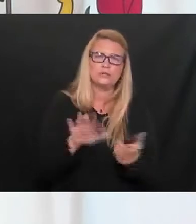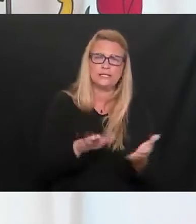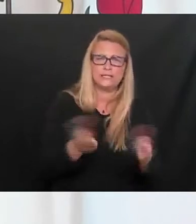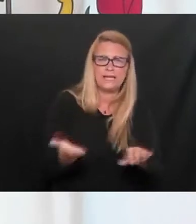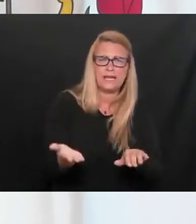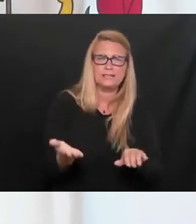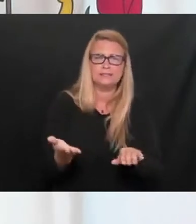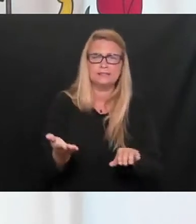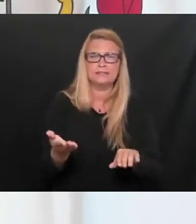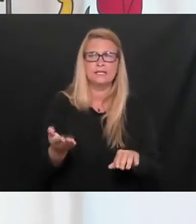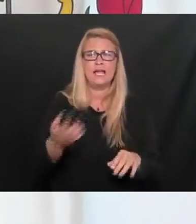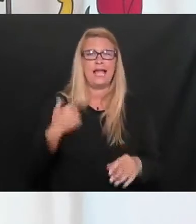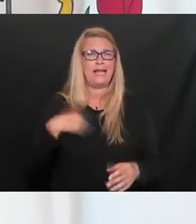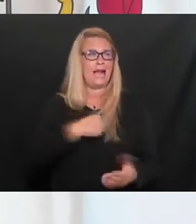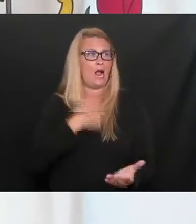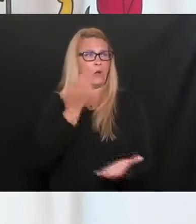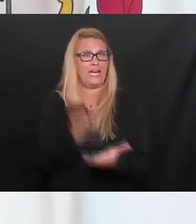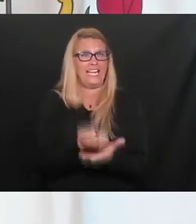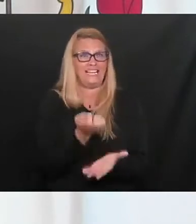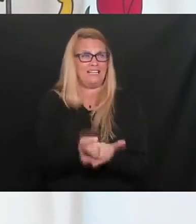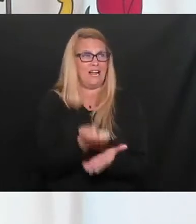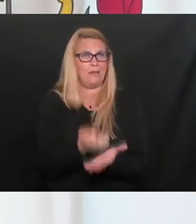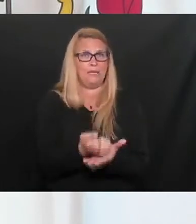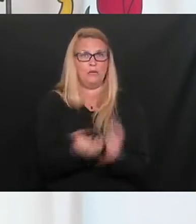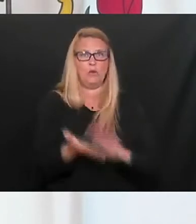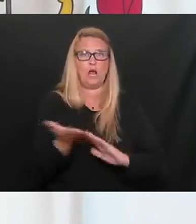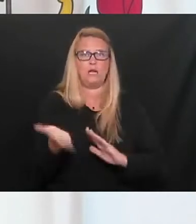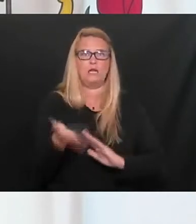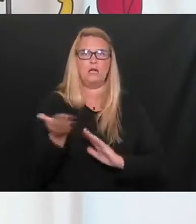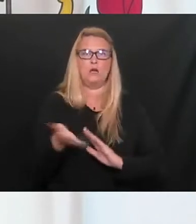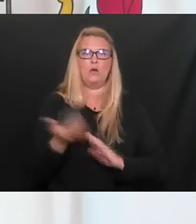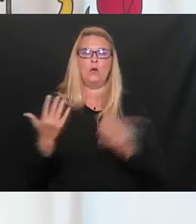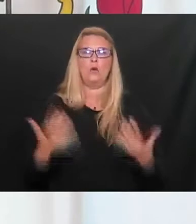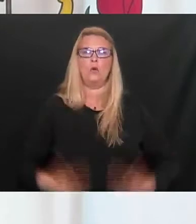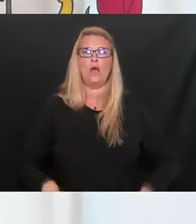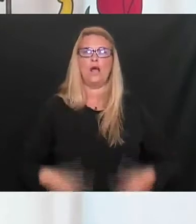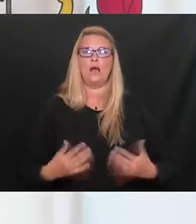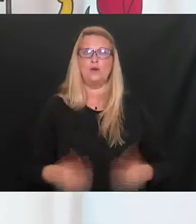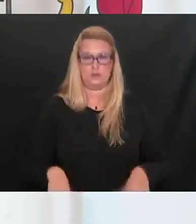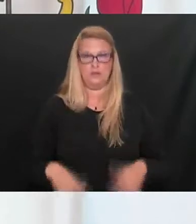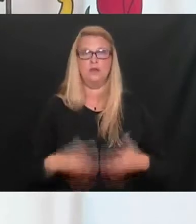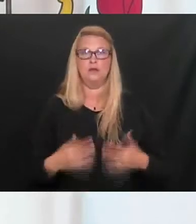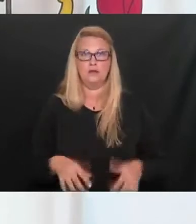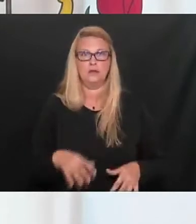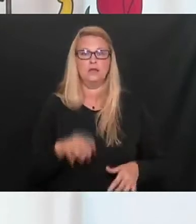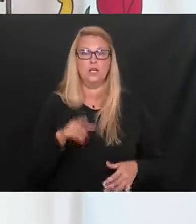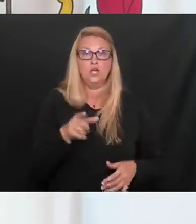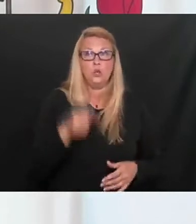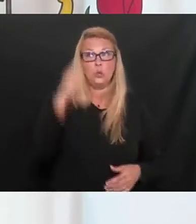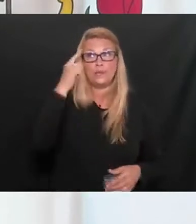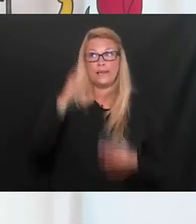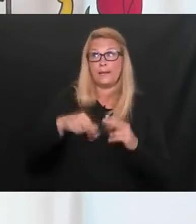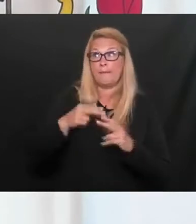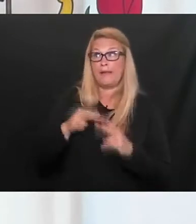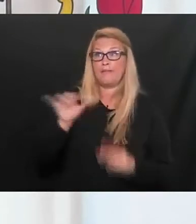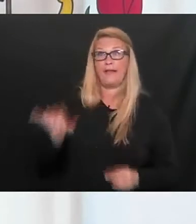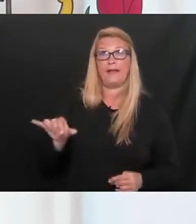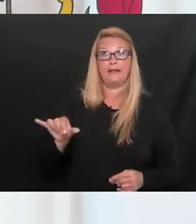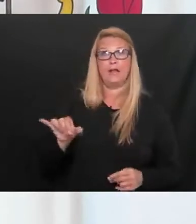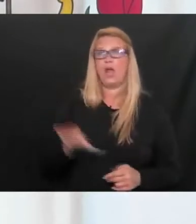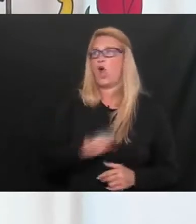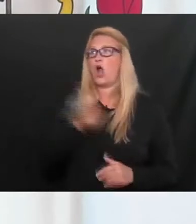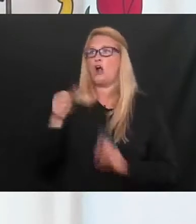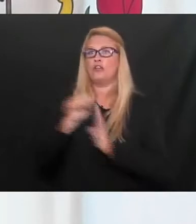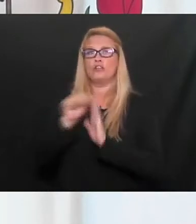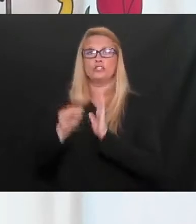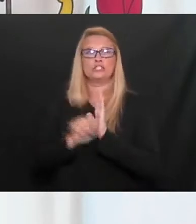the engine, the economic engine of our state running. I mean, Mark, just think about it. While other states were